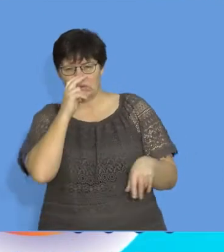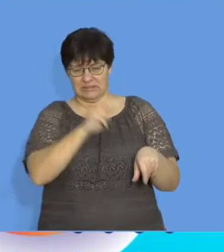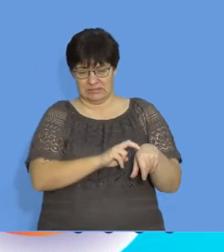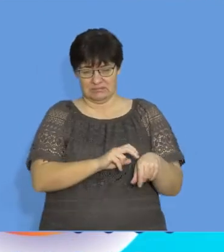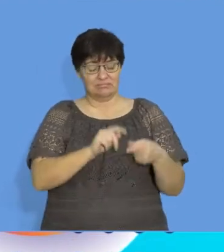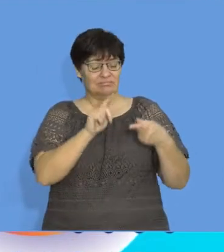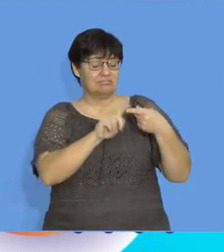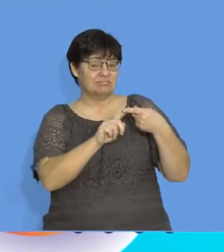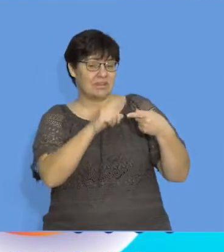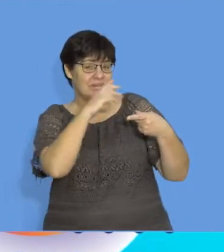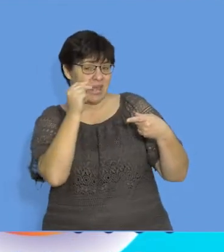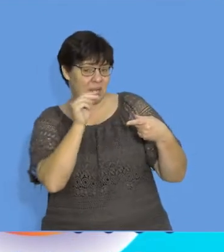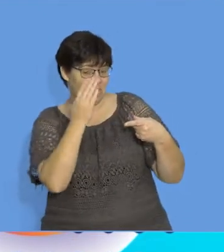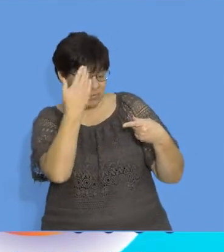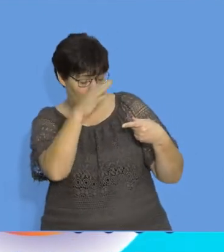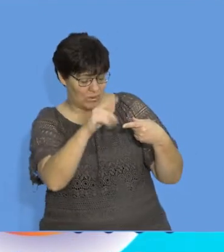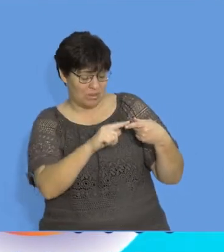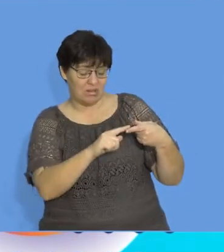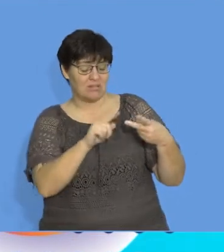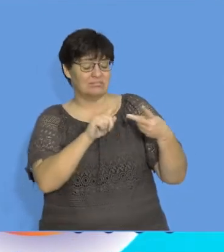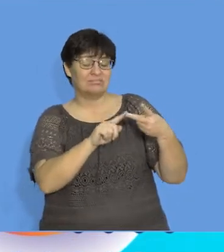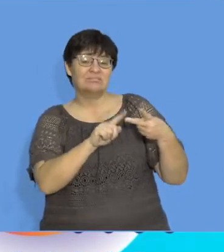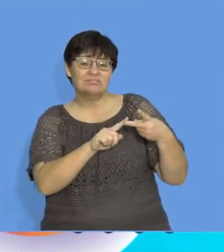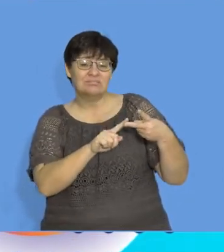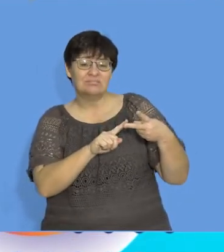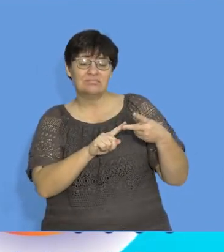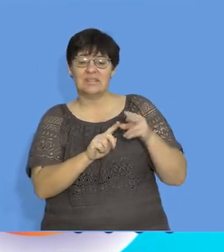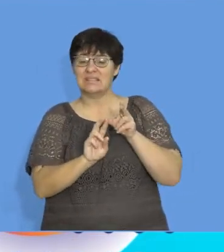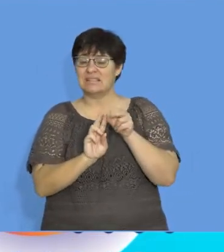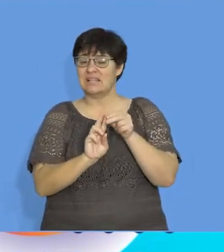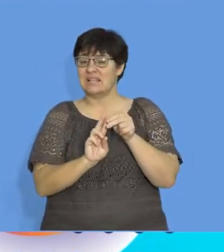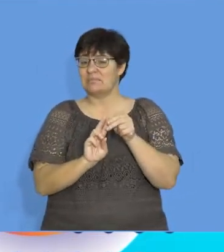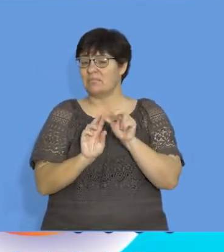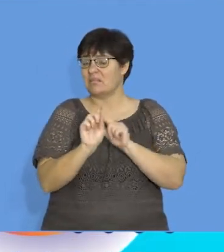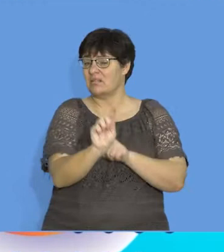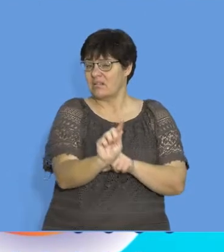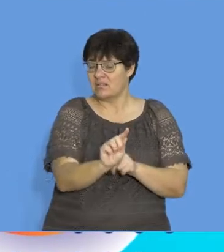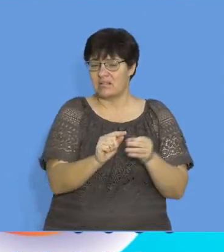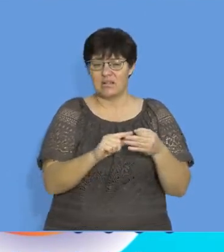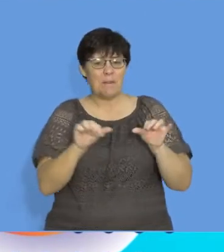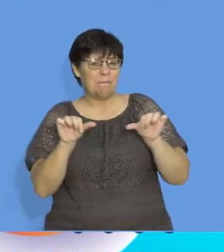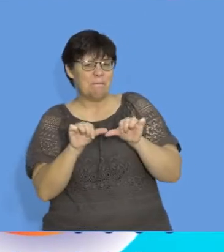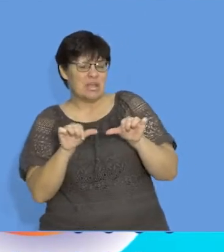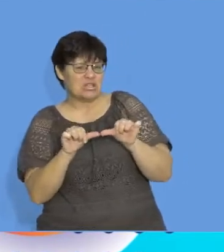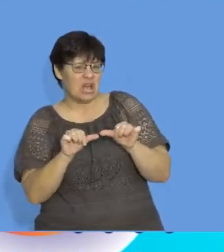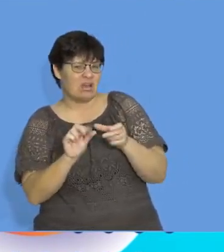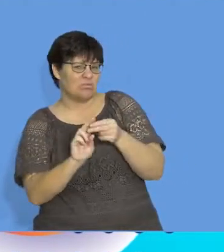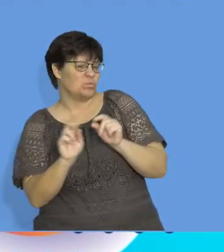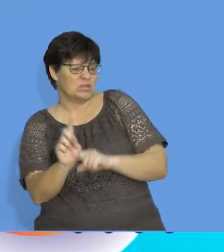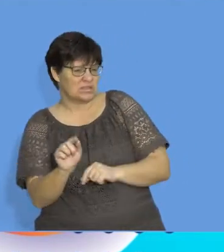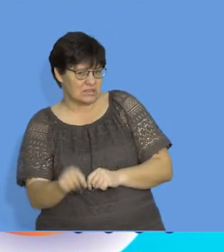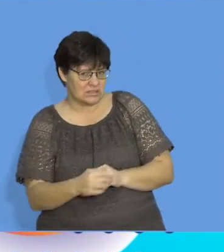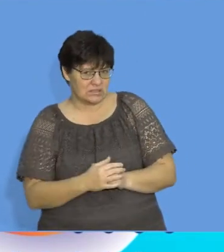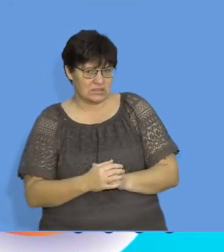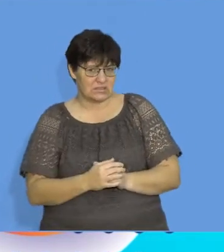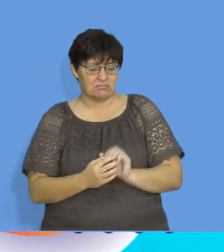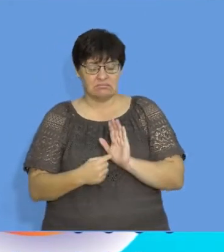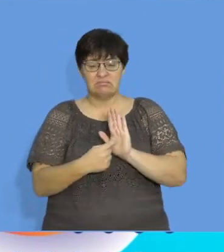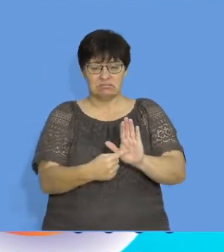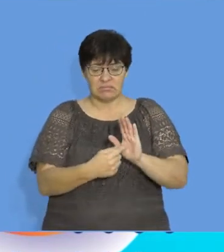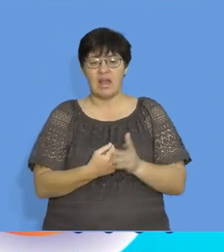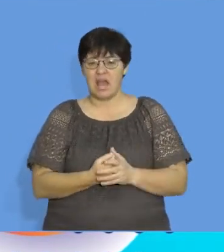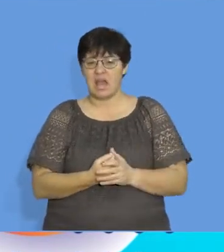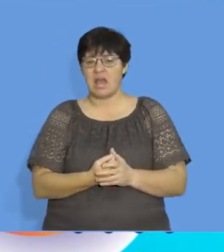name, their symbol, what they are measured in, and then whether they're a scalar or a